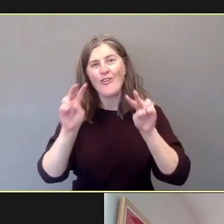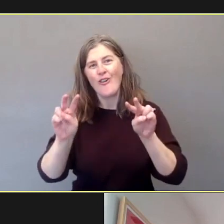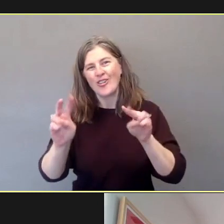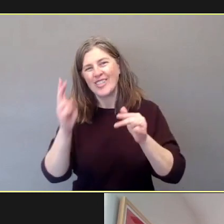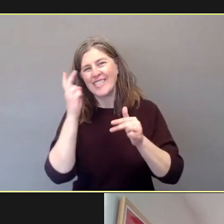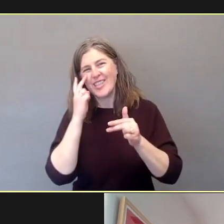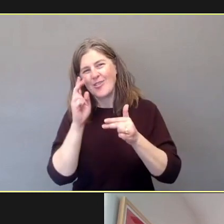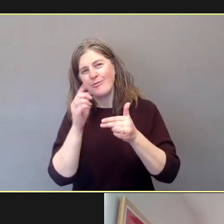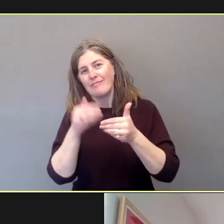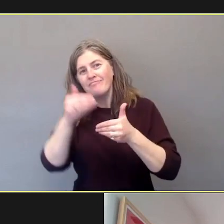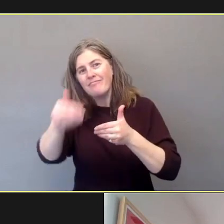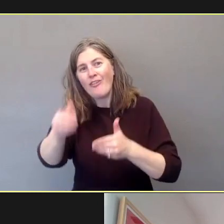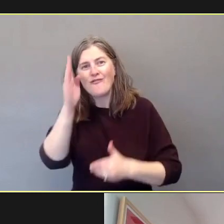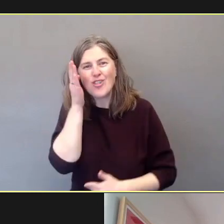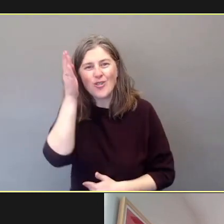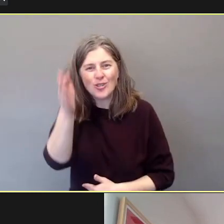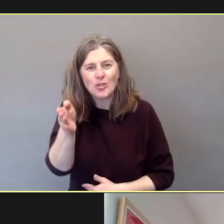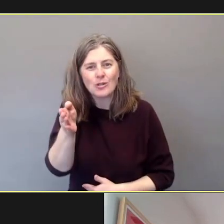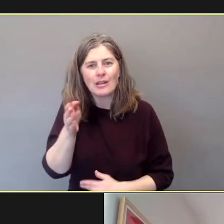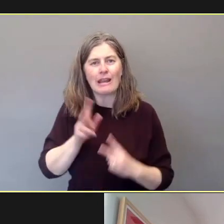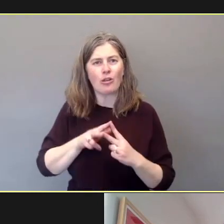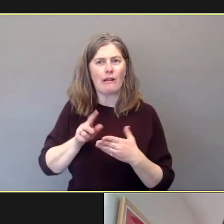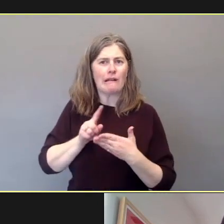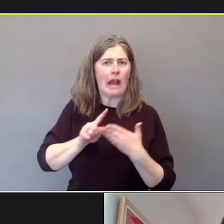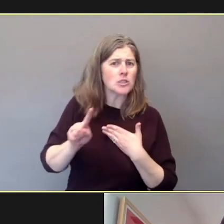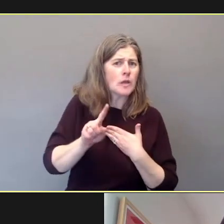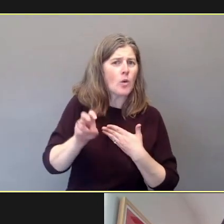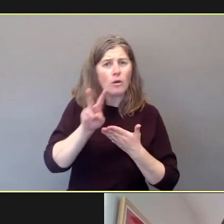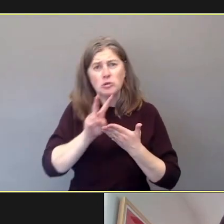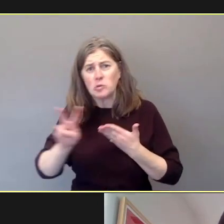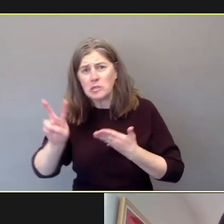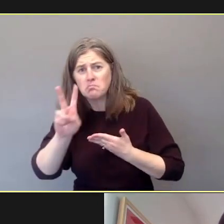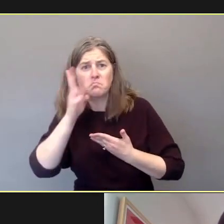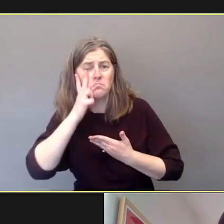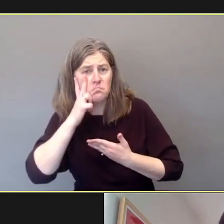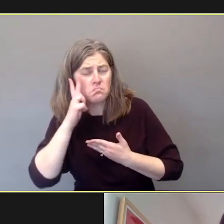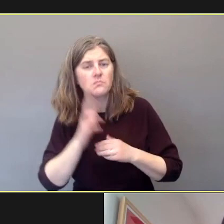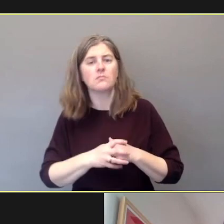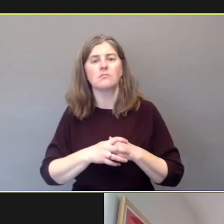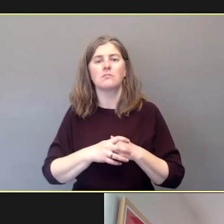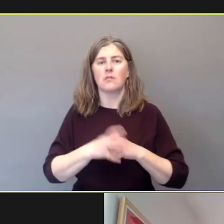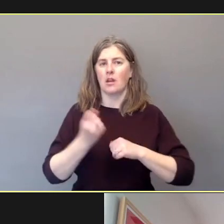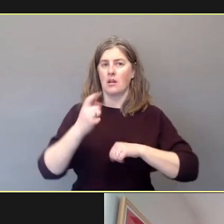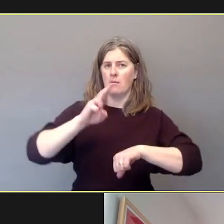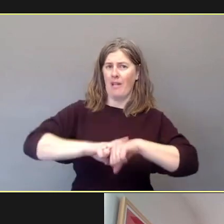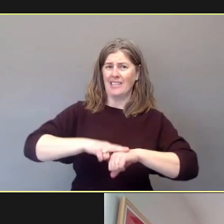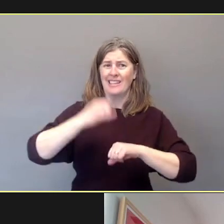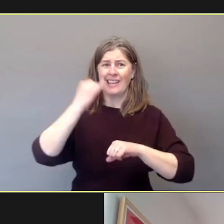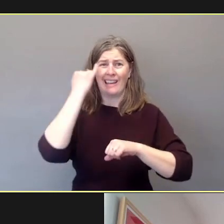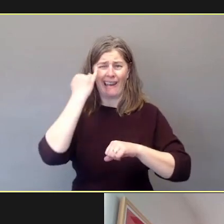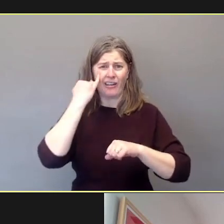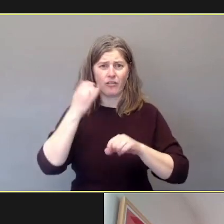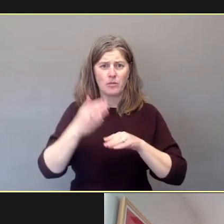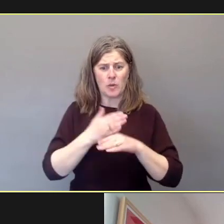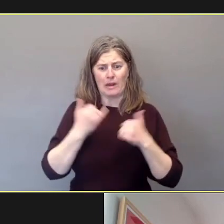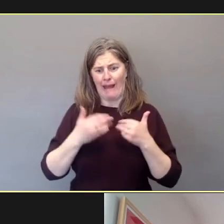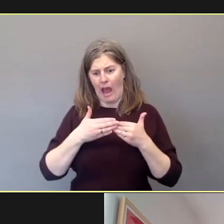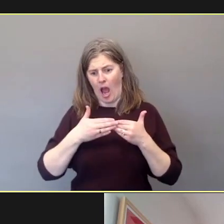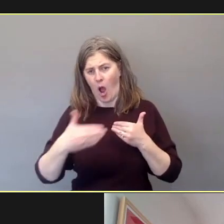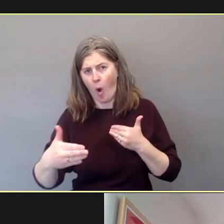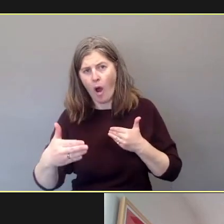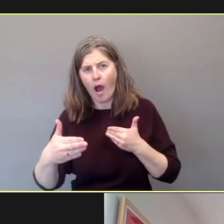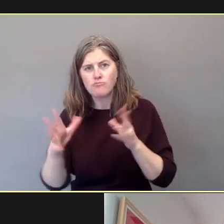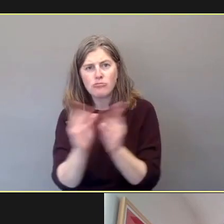you in the near future, either next week or the week after. And of course, we take questions between these press